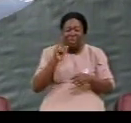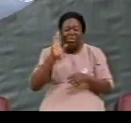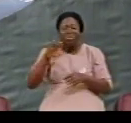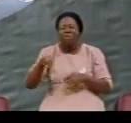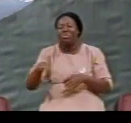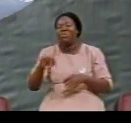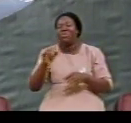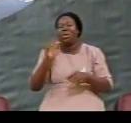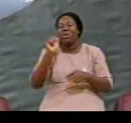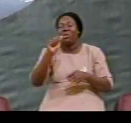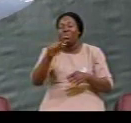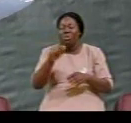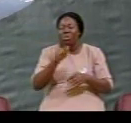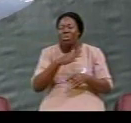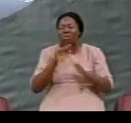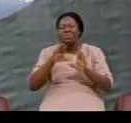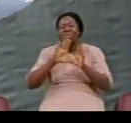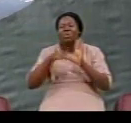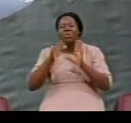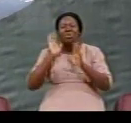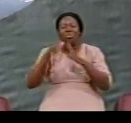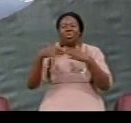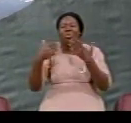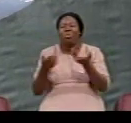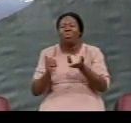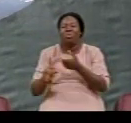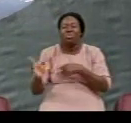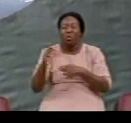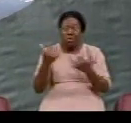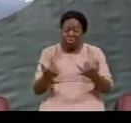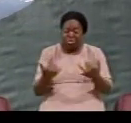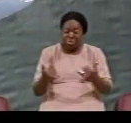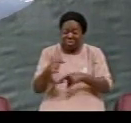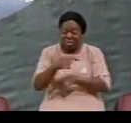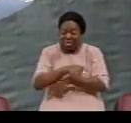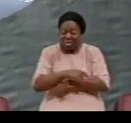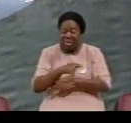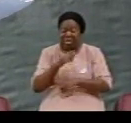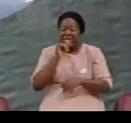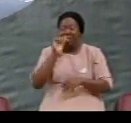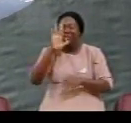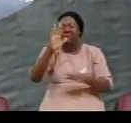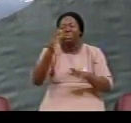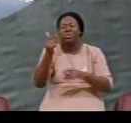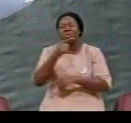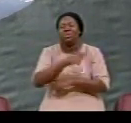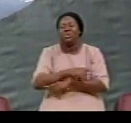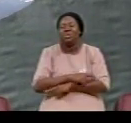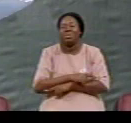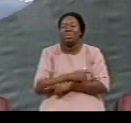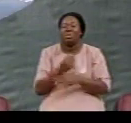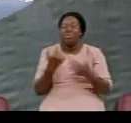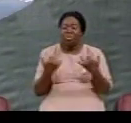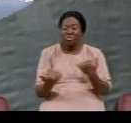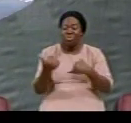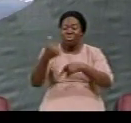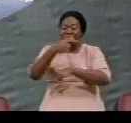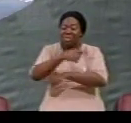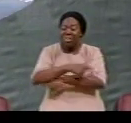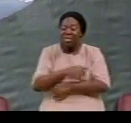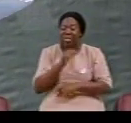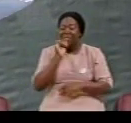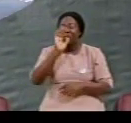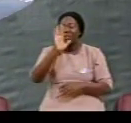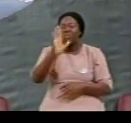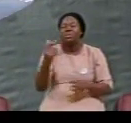the door shall be opened unto you. Today is your day. Today is your day. Today is your